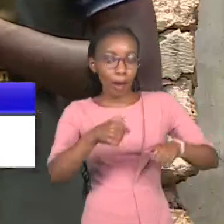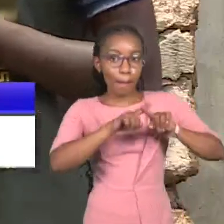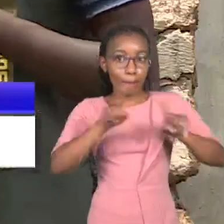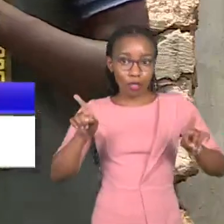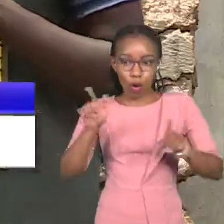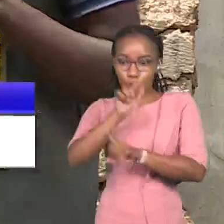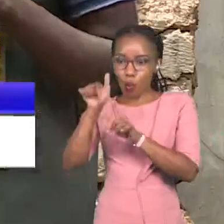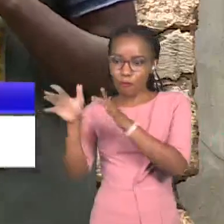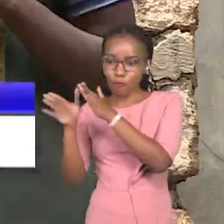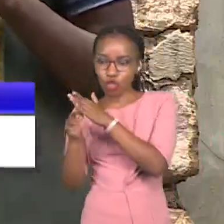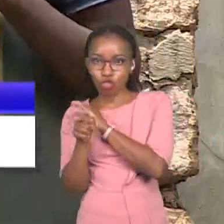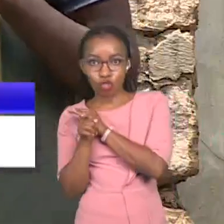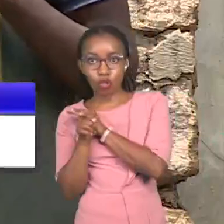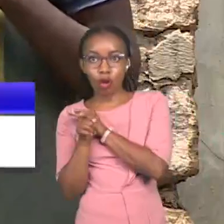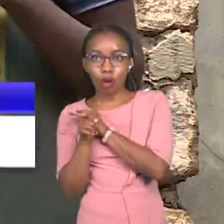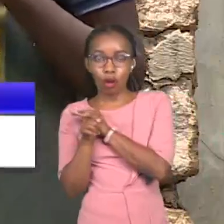fish is